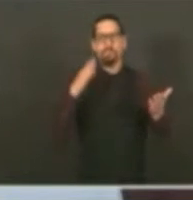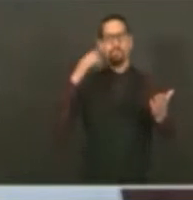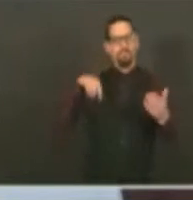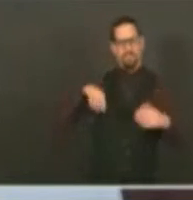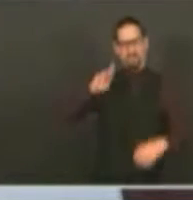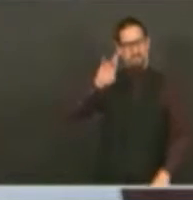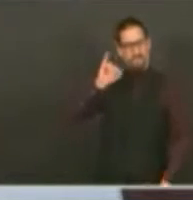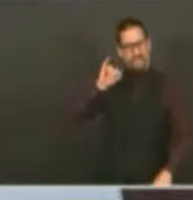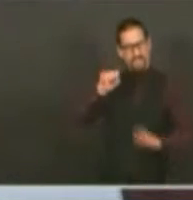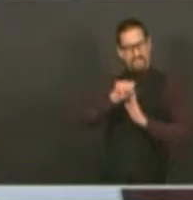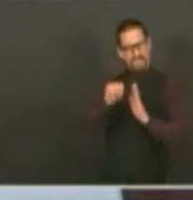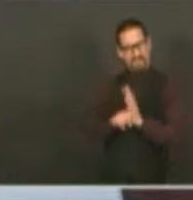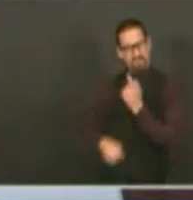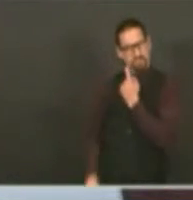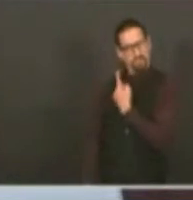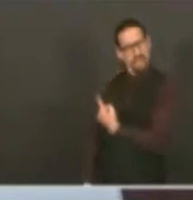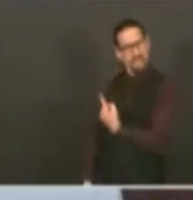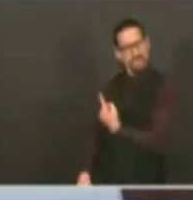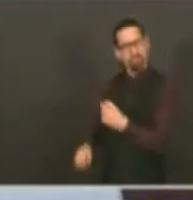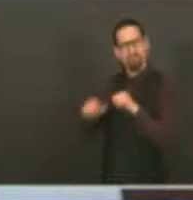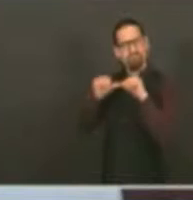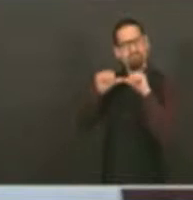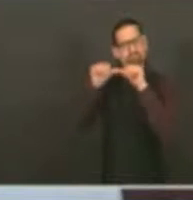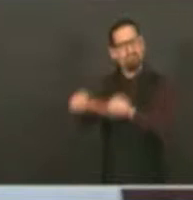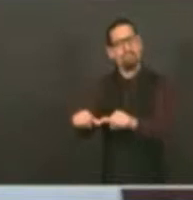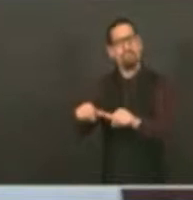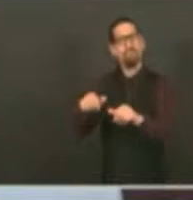which is working incredibly well.